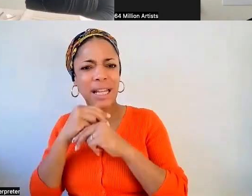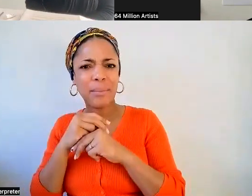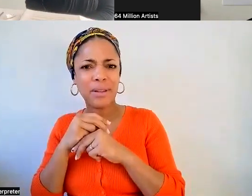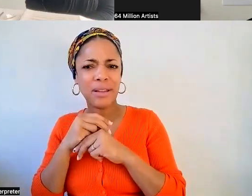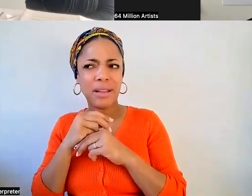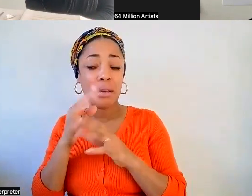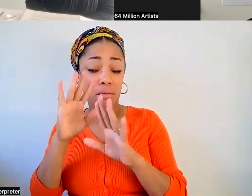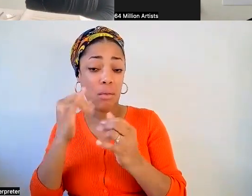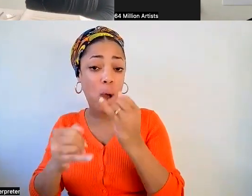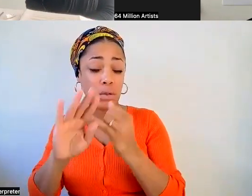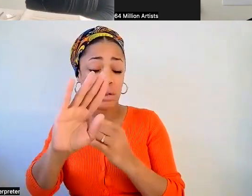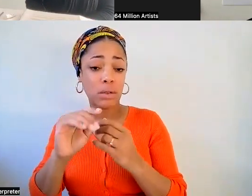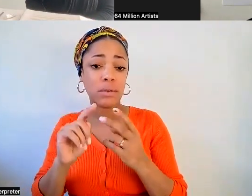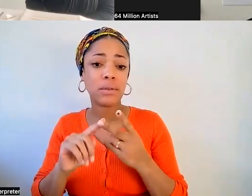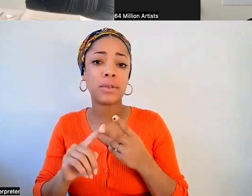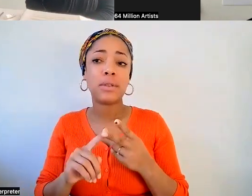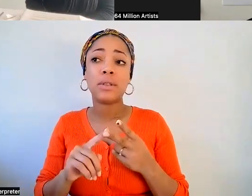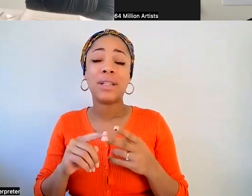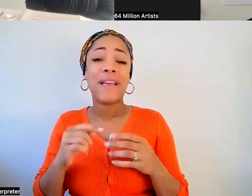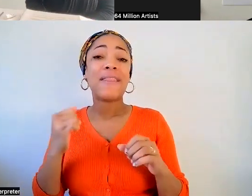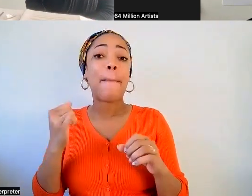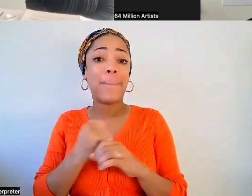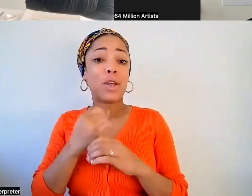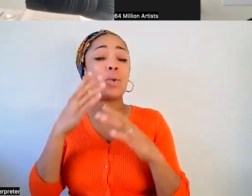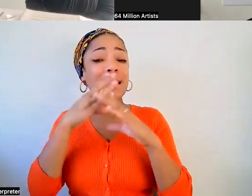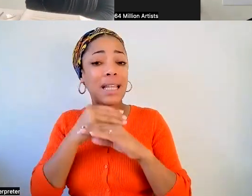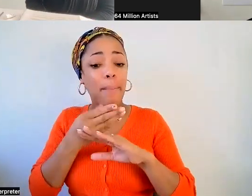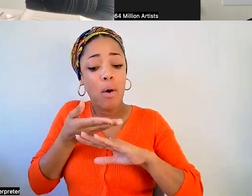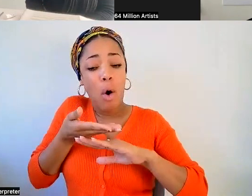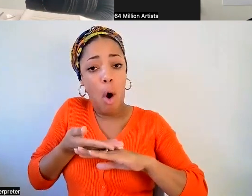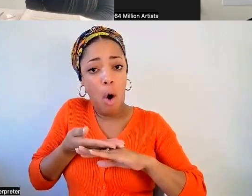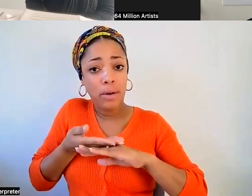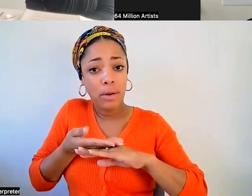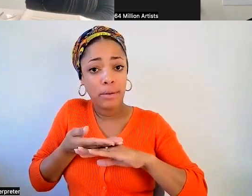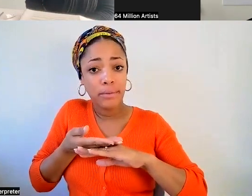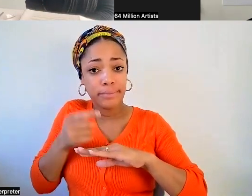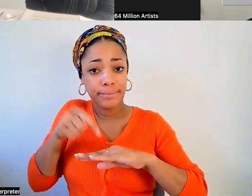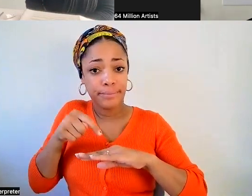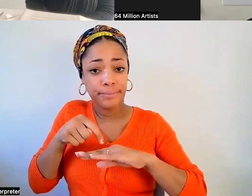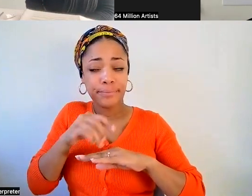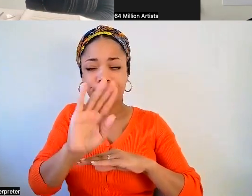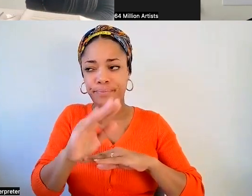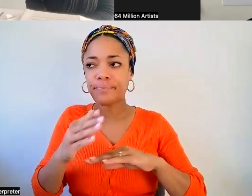worse. You know what they made us sleep on? During the Second World War,